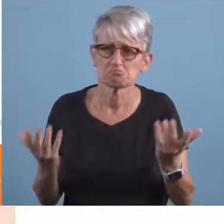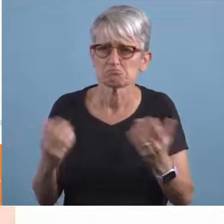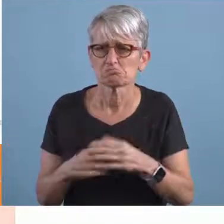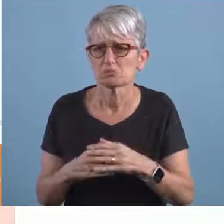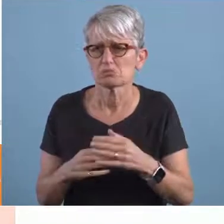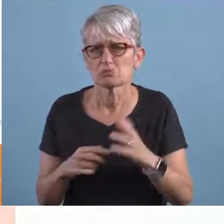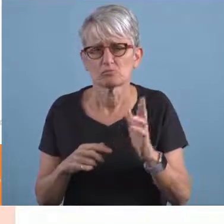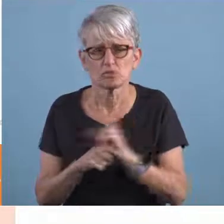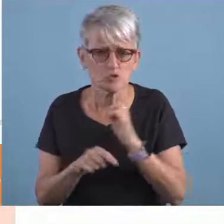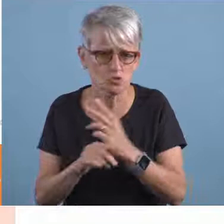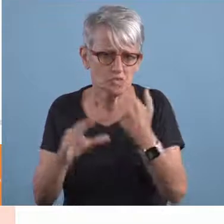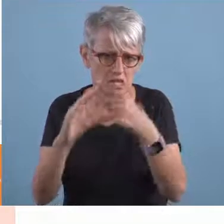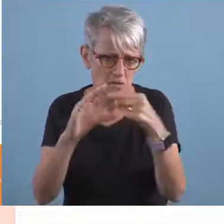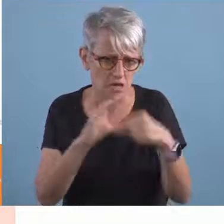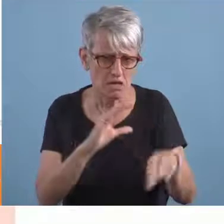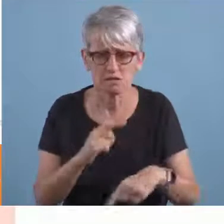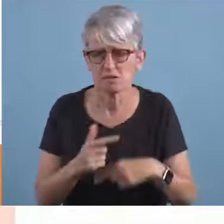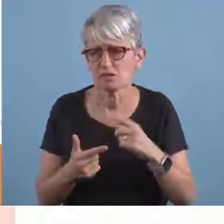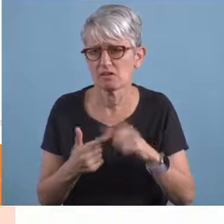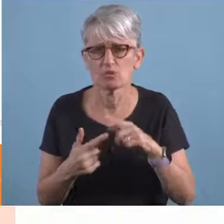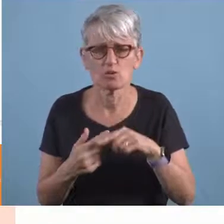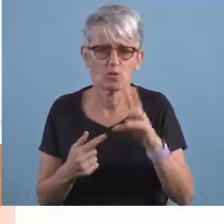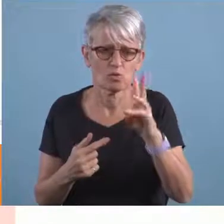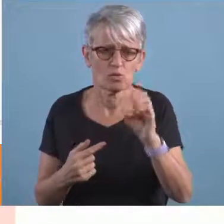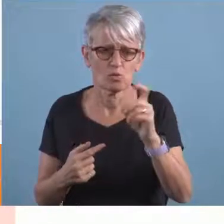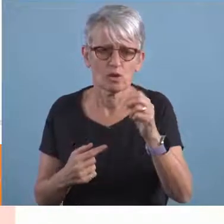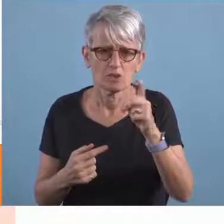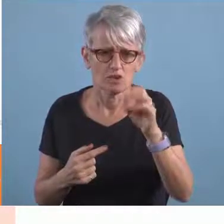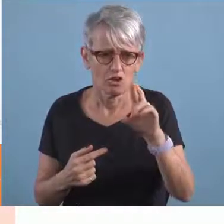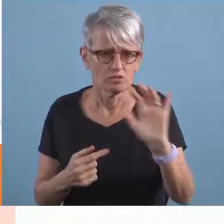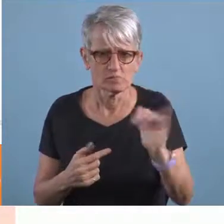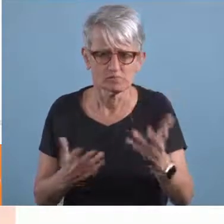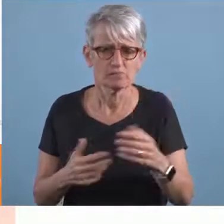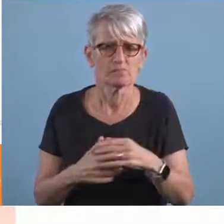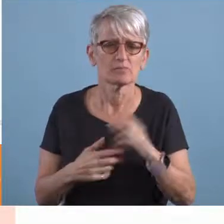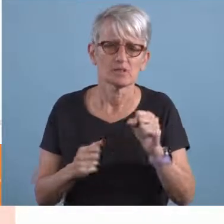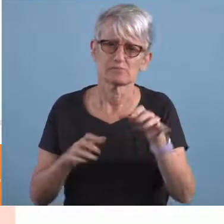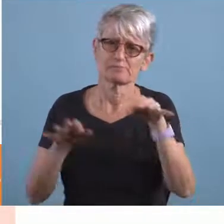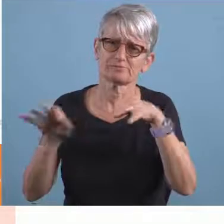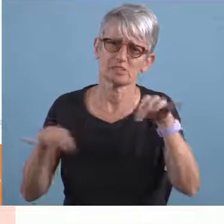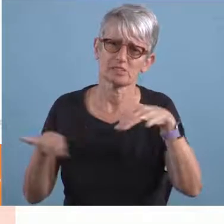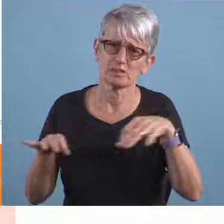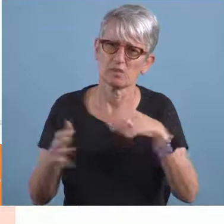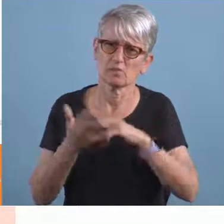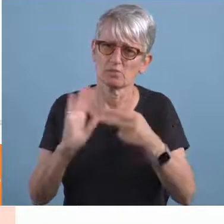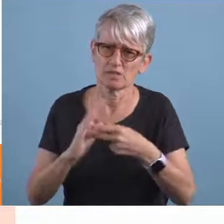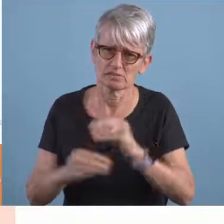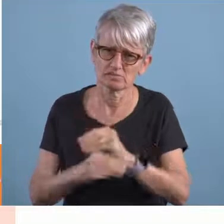email or webinars, so that you can discuss telepractice